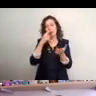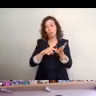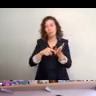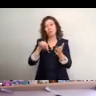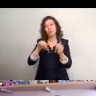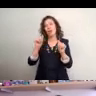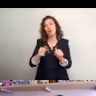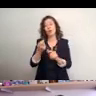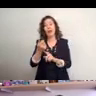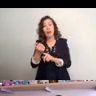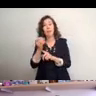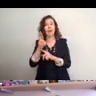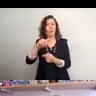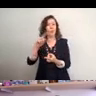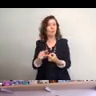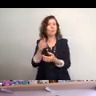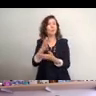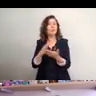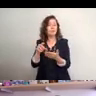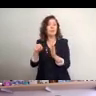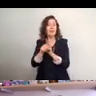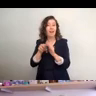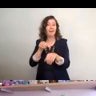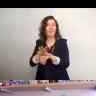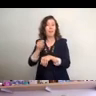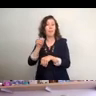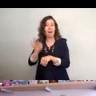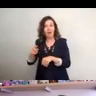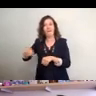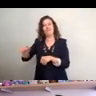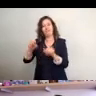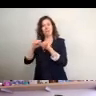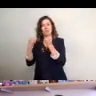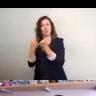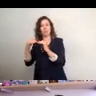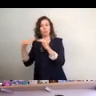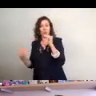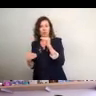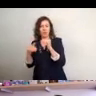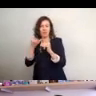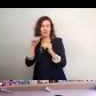eliminate or mitigate some of the negative impacts of these societal inequalities.